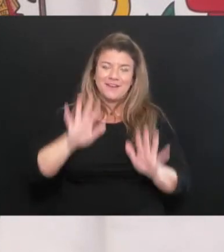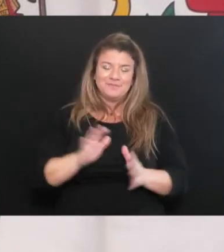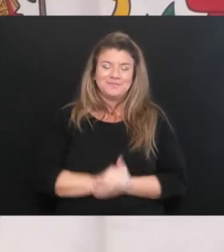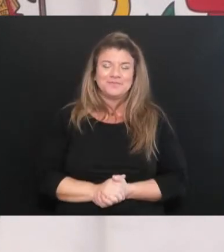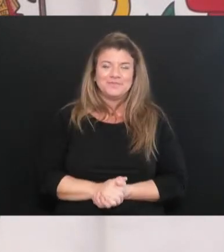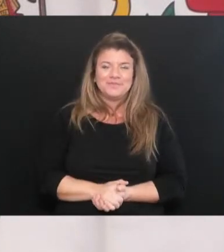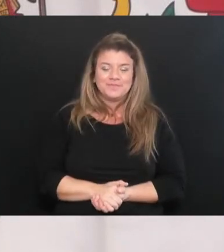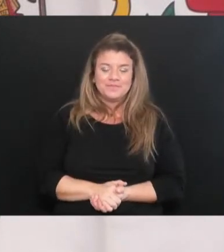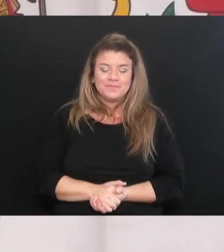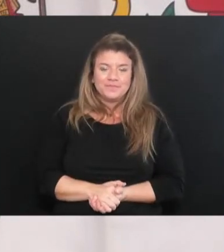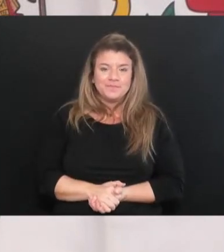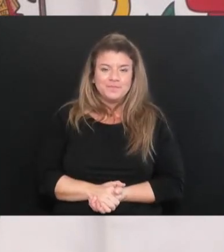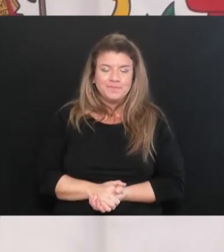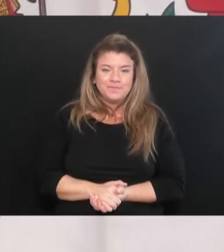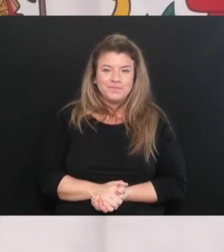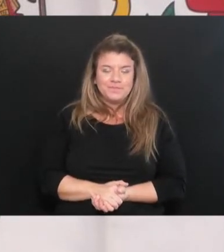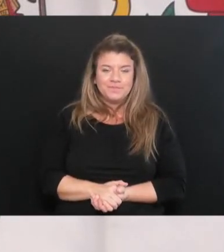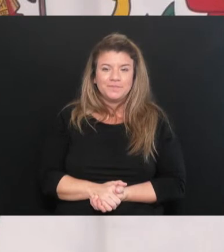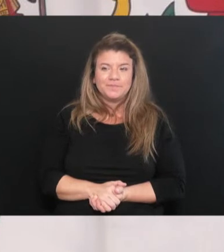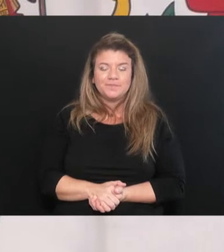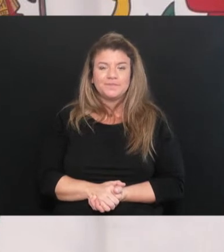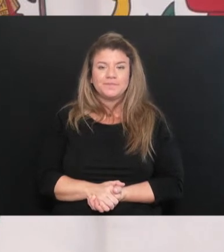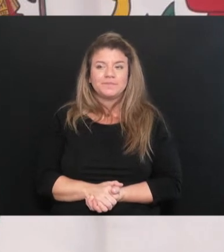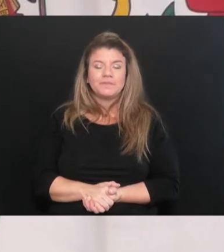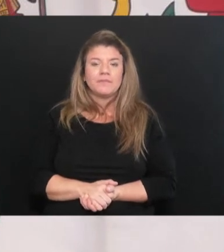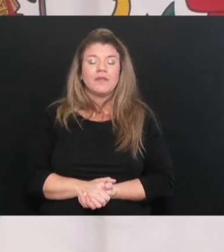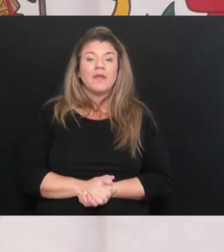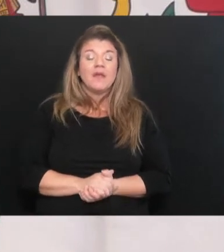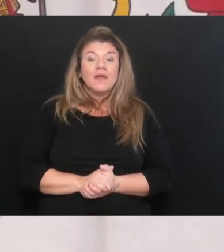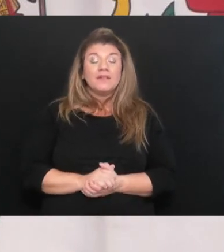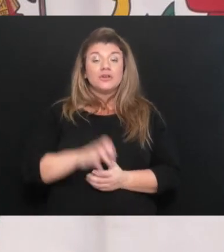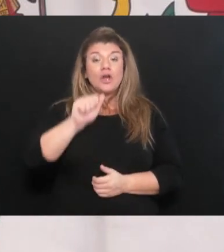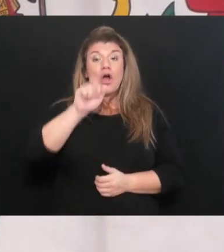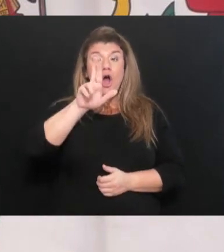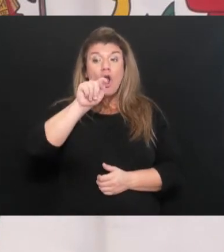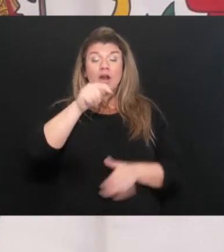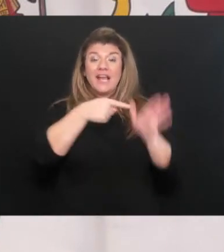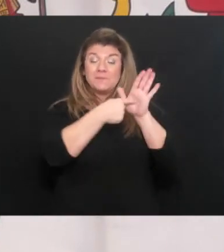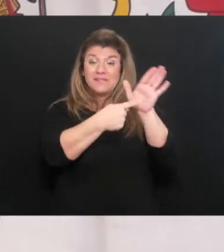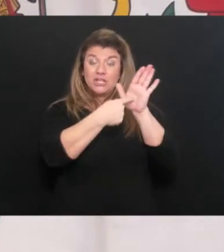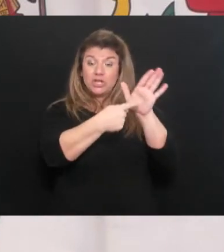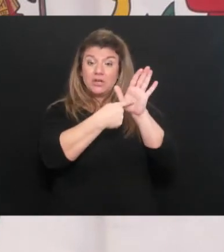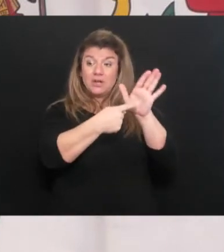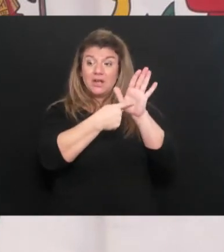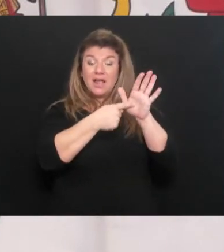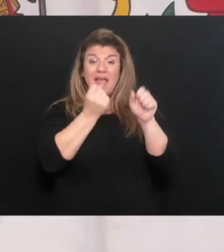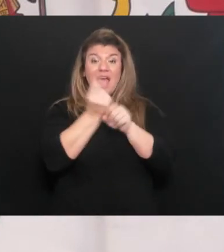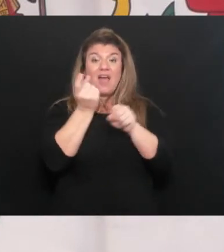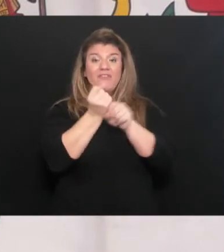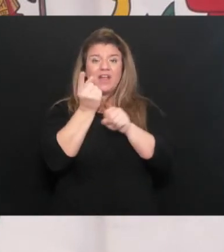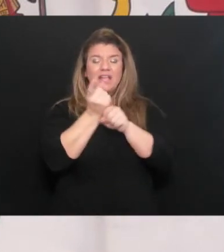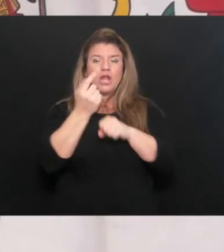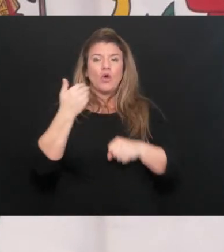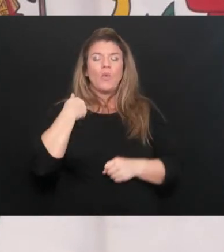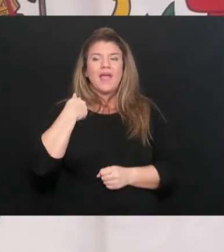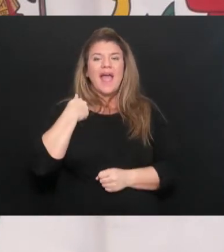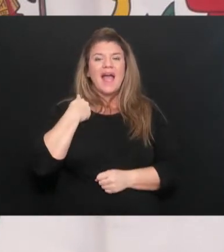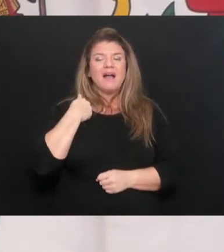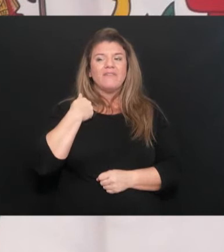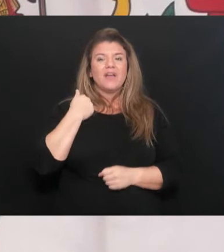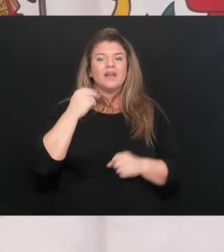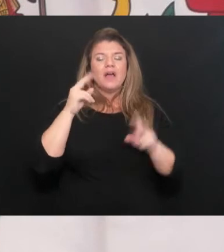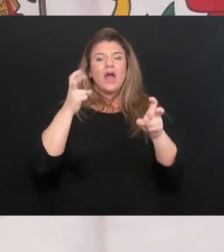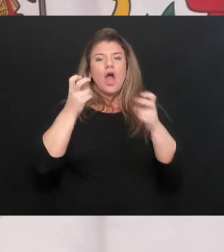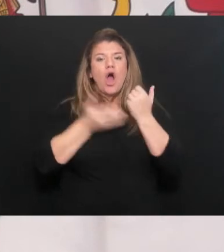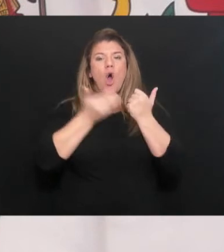You know, there's an art exhibition and everything, and that is every year we hold the Almost